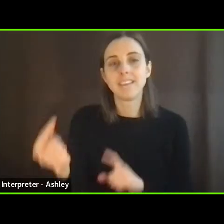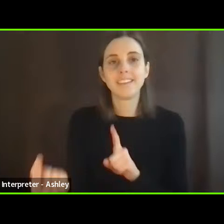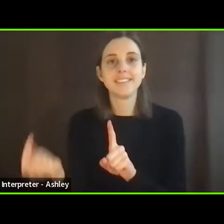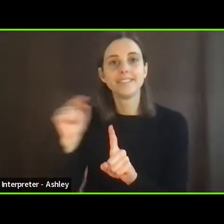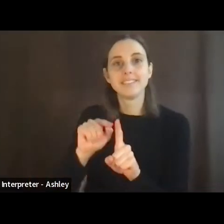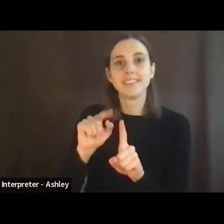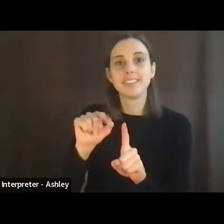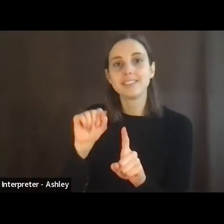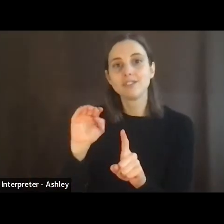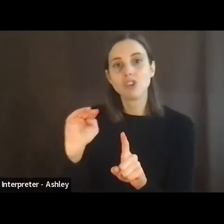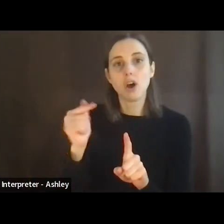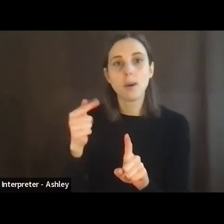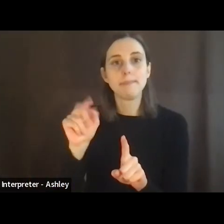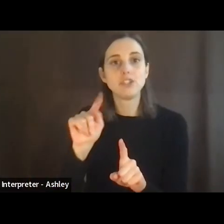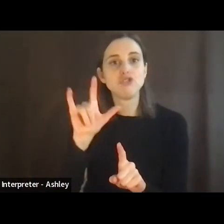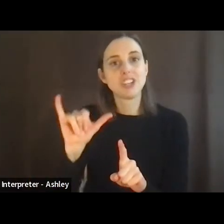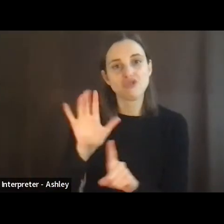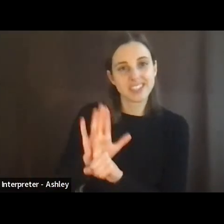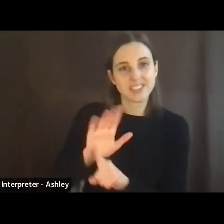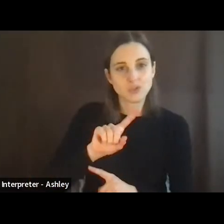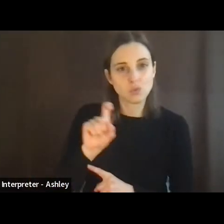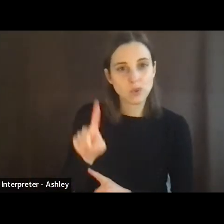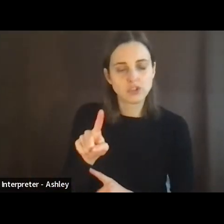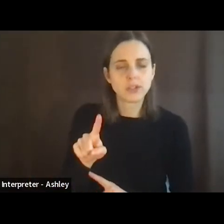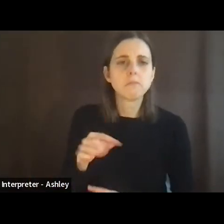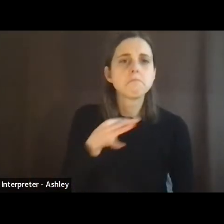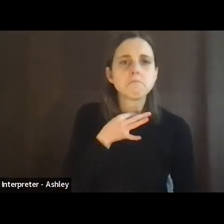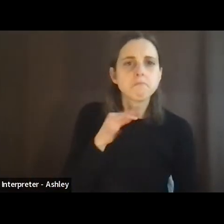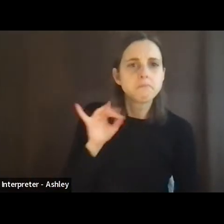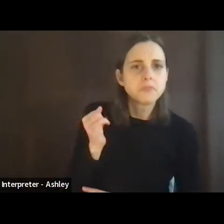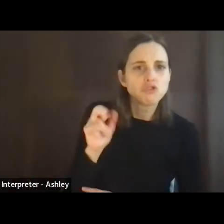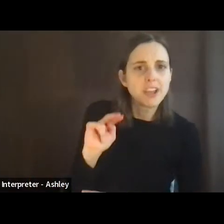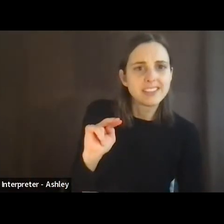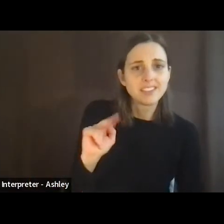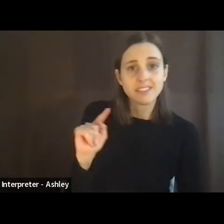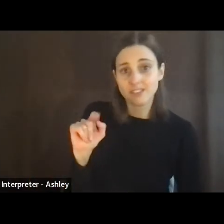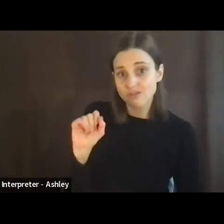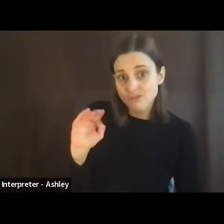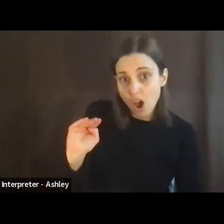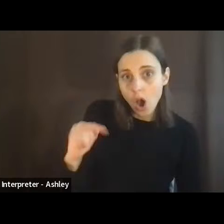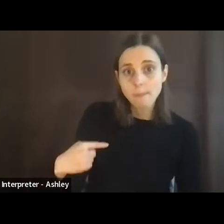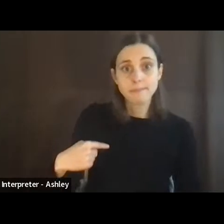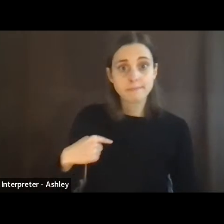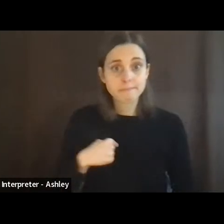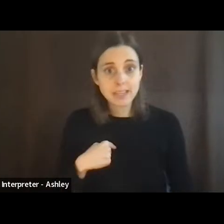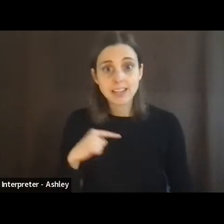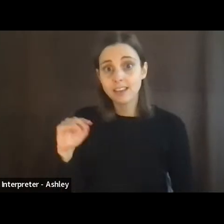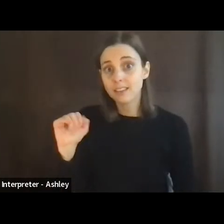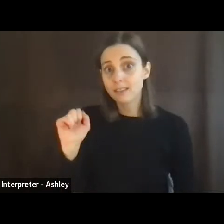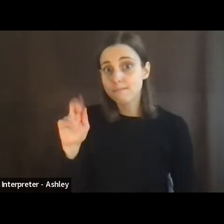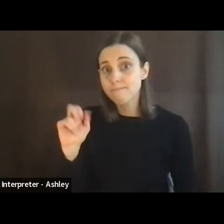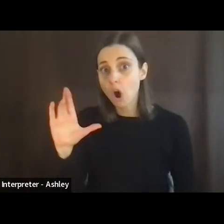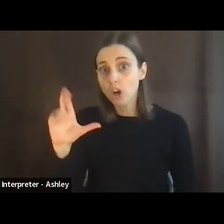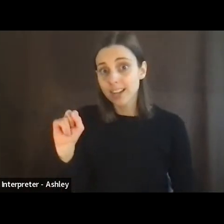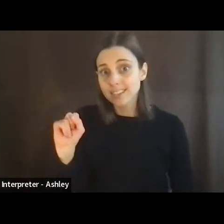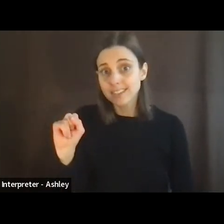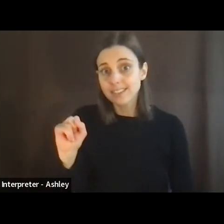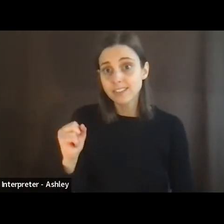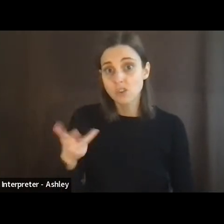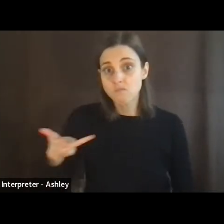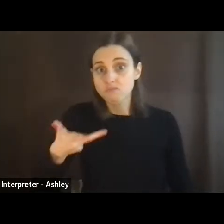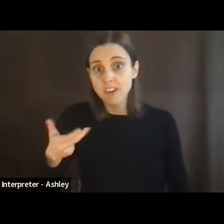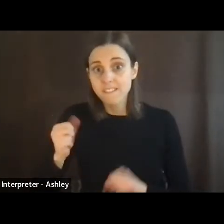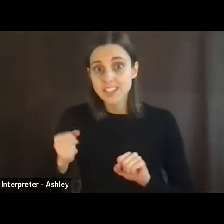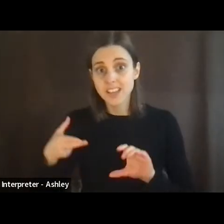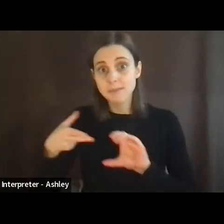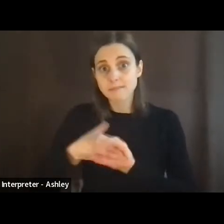Gentry's question, Jason, would it be possible for Tom and I, and maybe Marcus, if is interested, to meet with the person